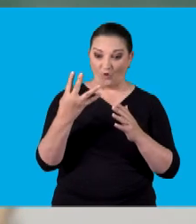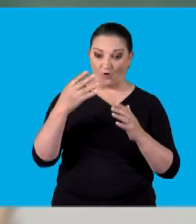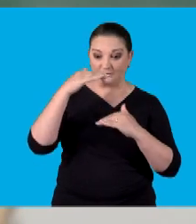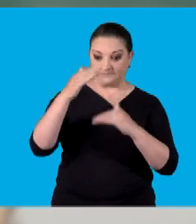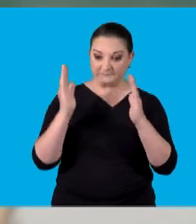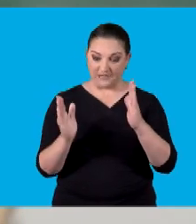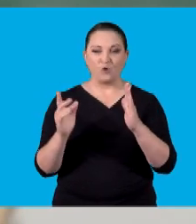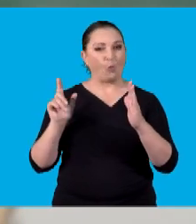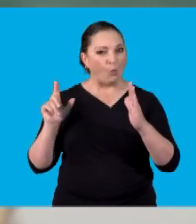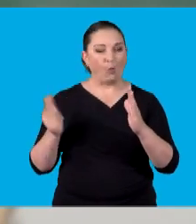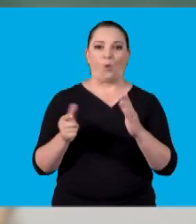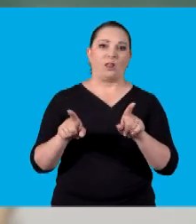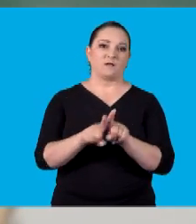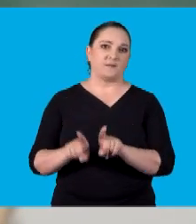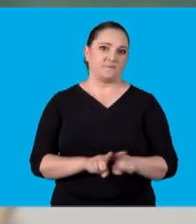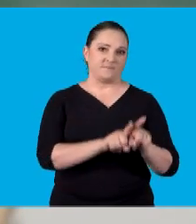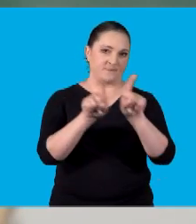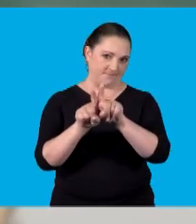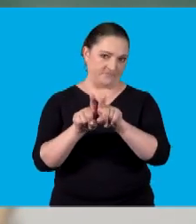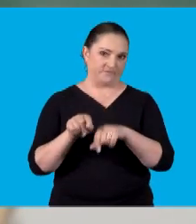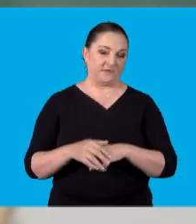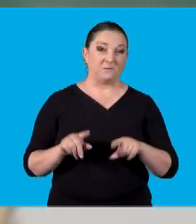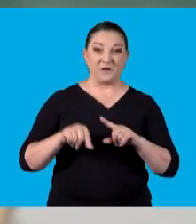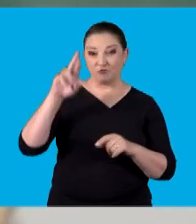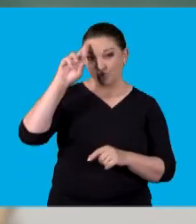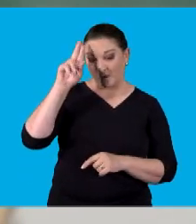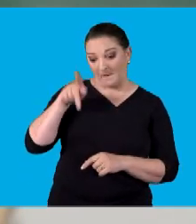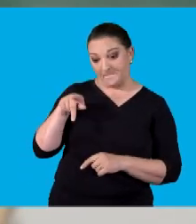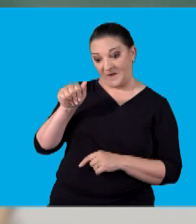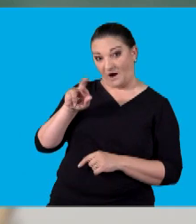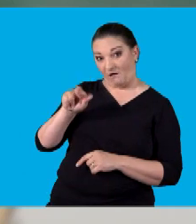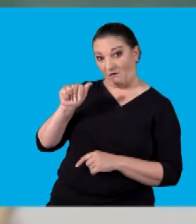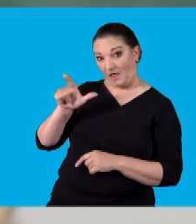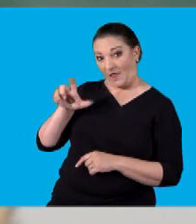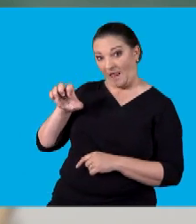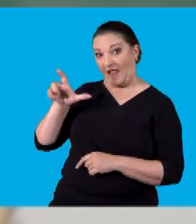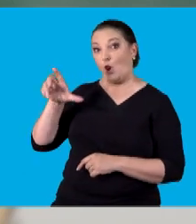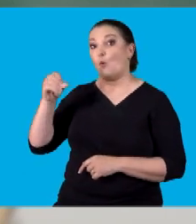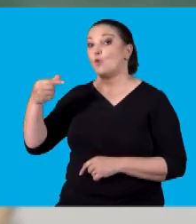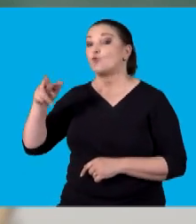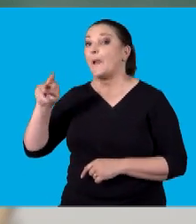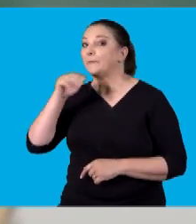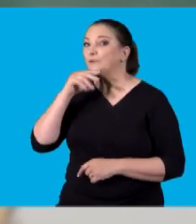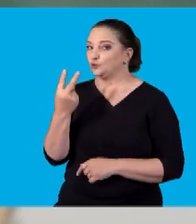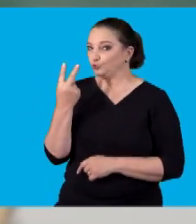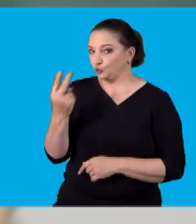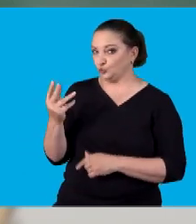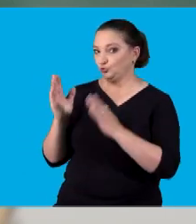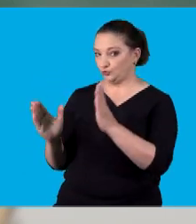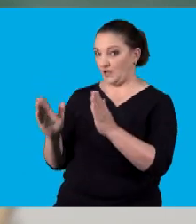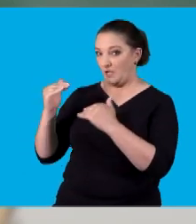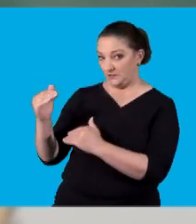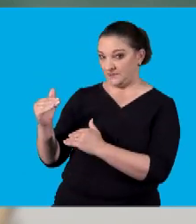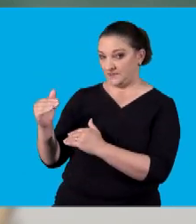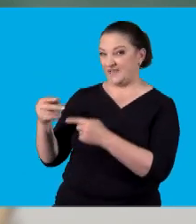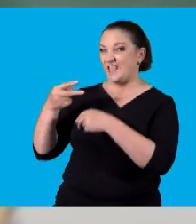remember, with a parallelogram, we just had the two opposite sides that are equal, the sides that are non-adjacent, but now we